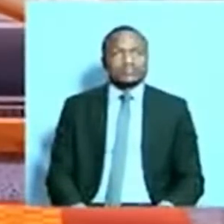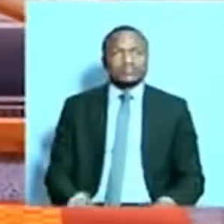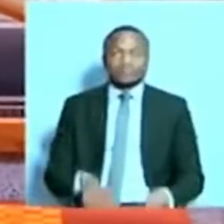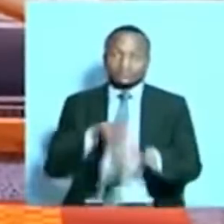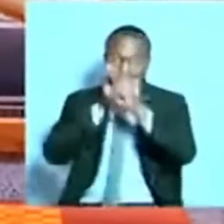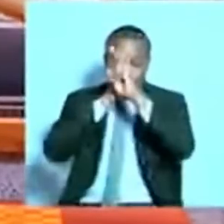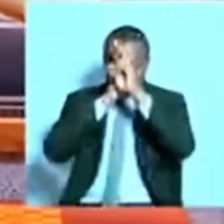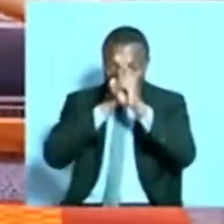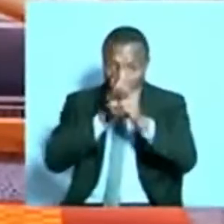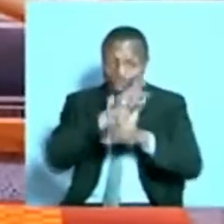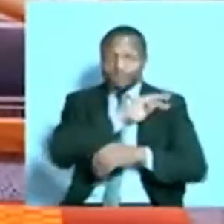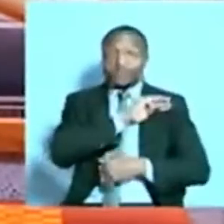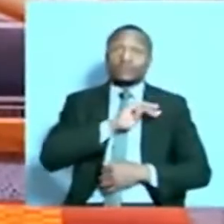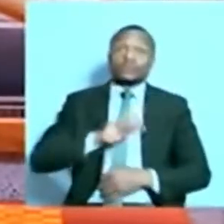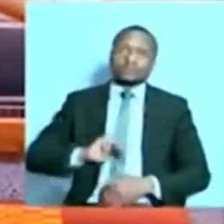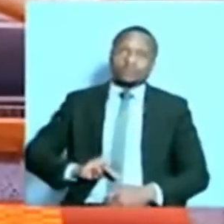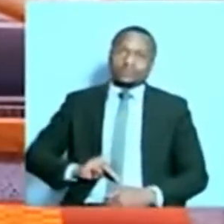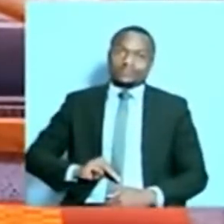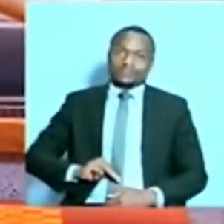Honorable members,